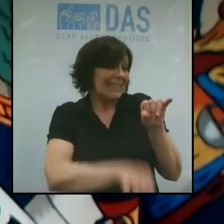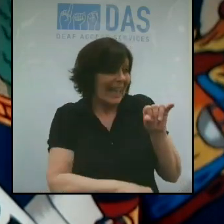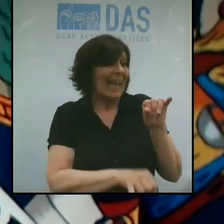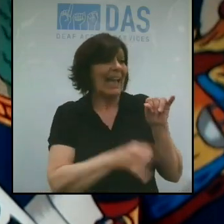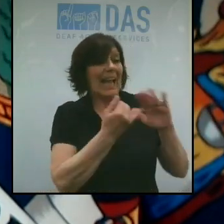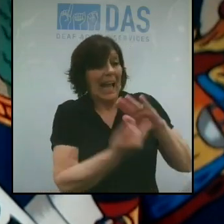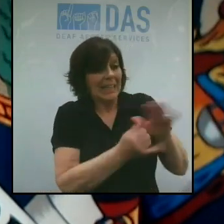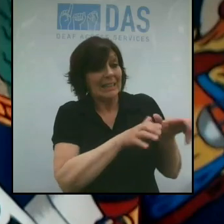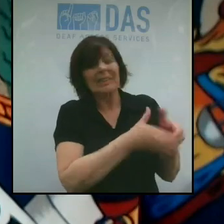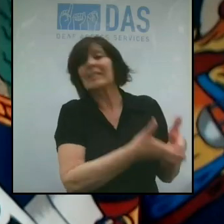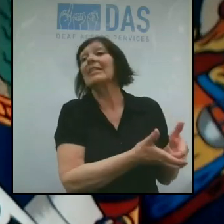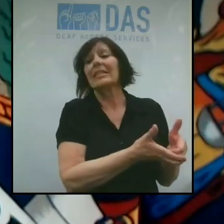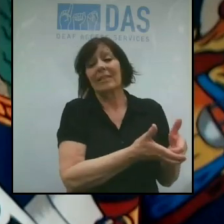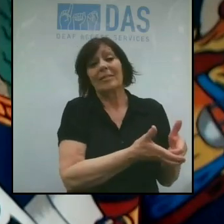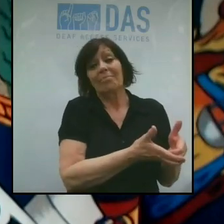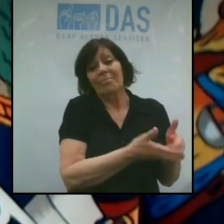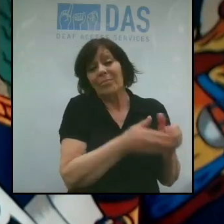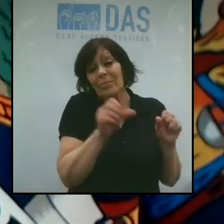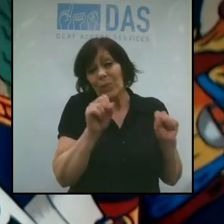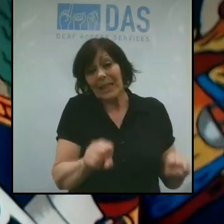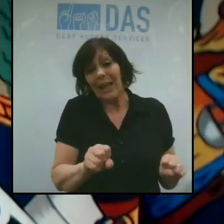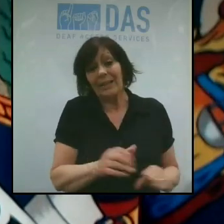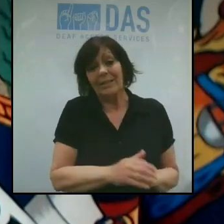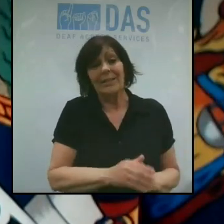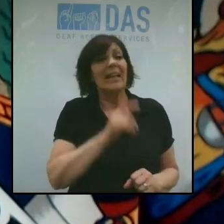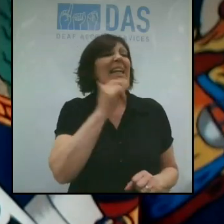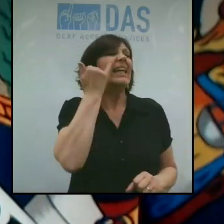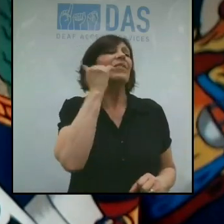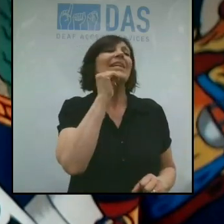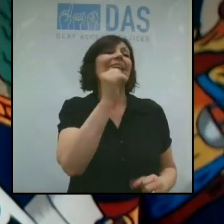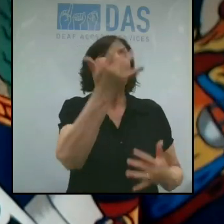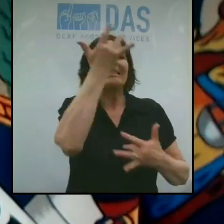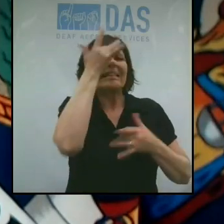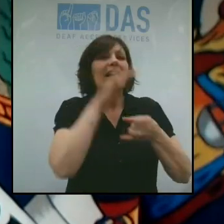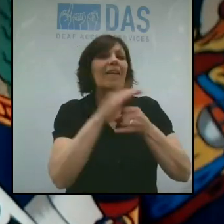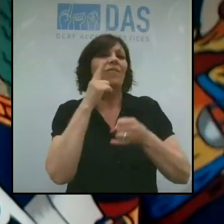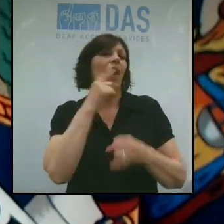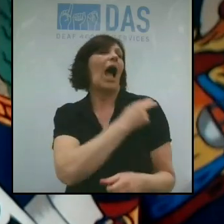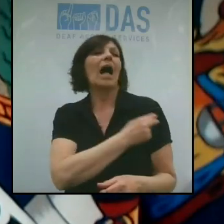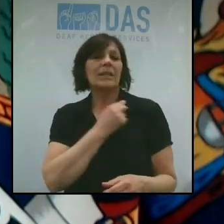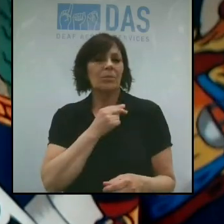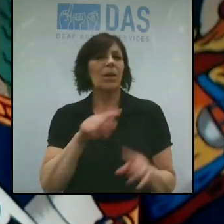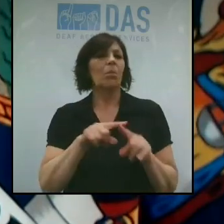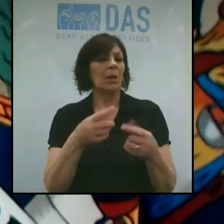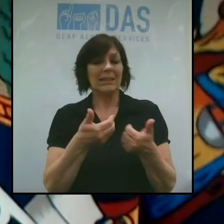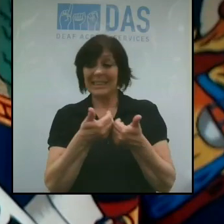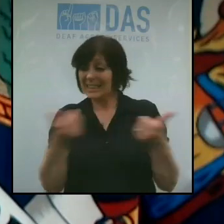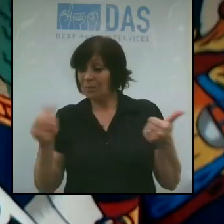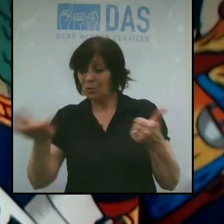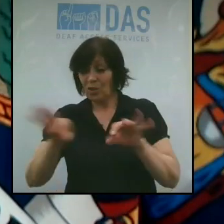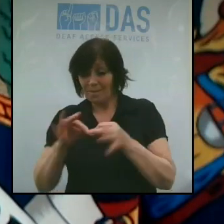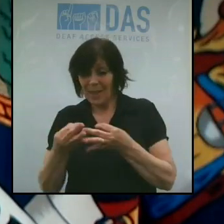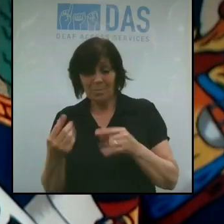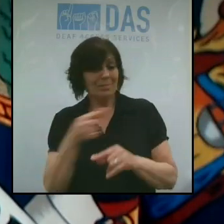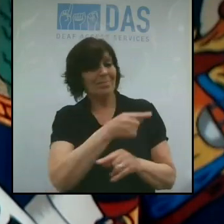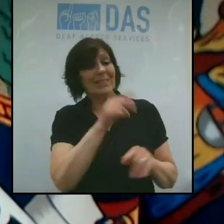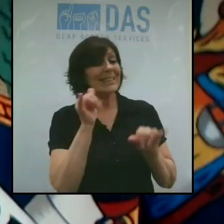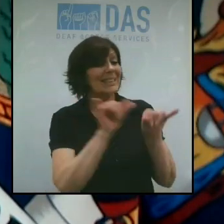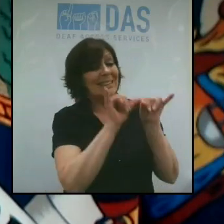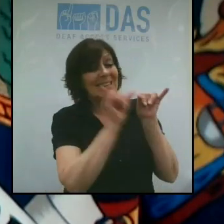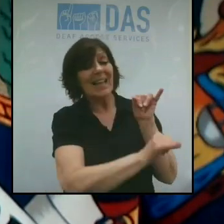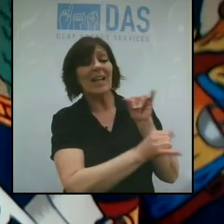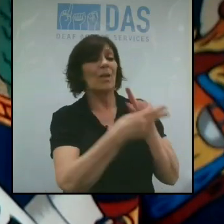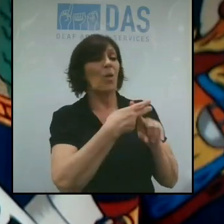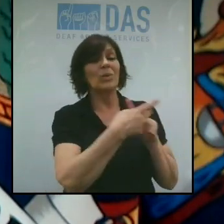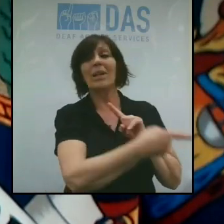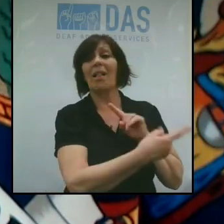be in a hospital, then we can house those individuals in a hotel that we're putting people up in isolation and